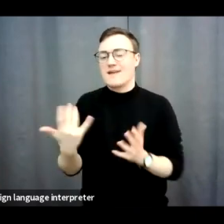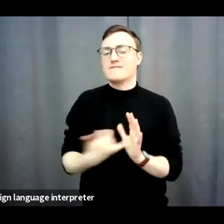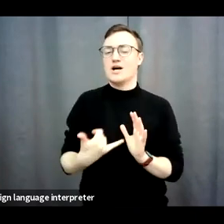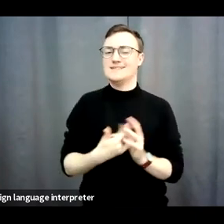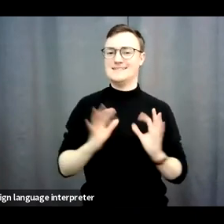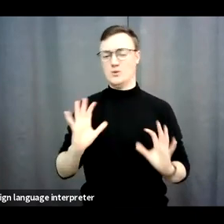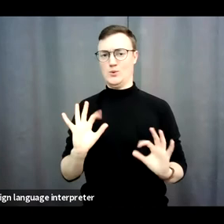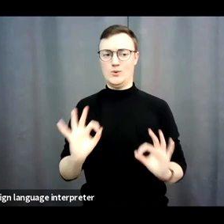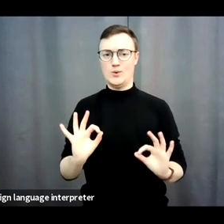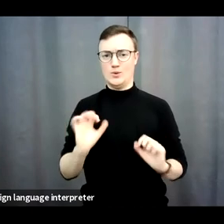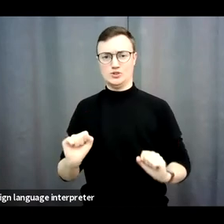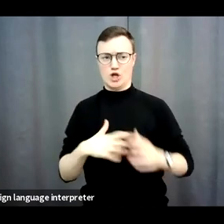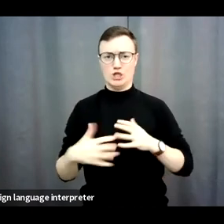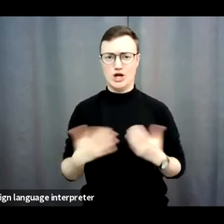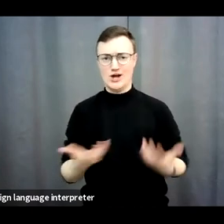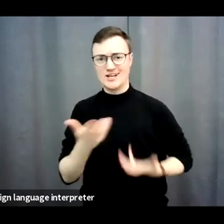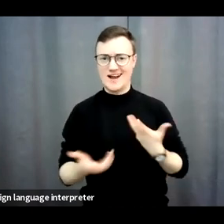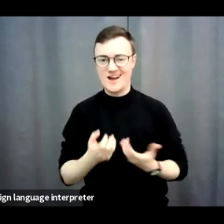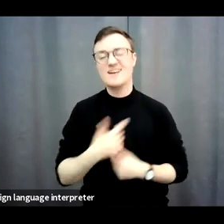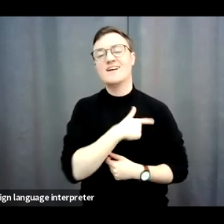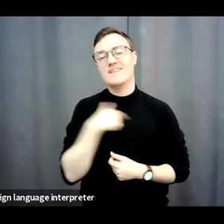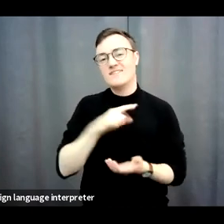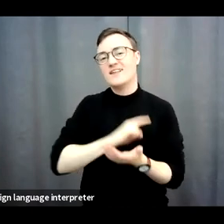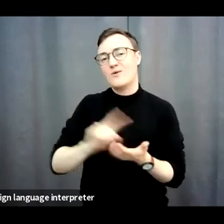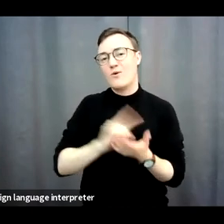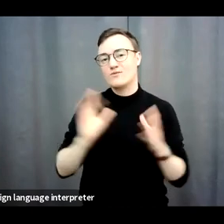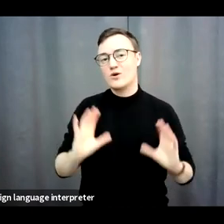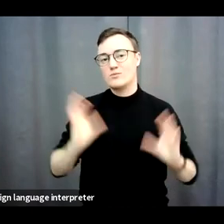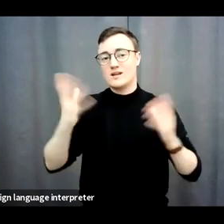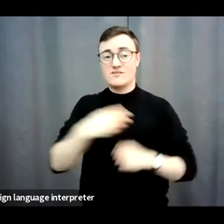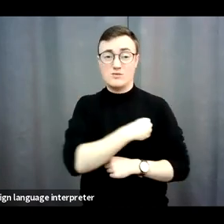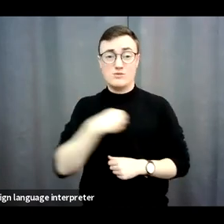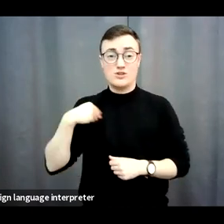Often we experience that governments